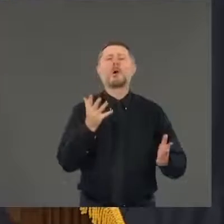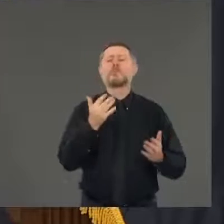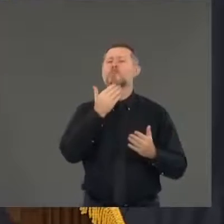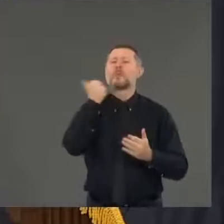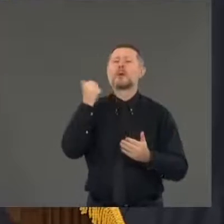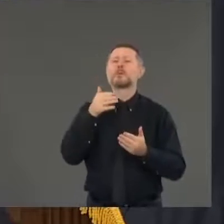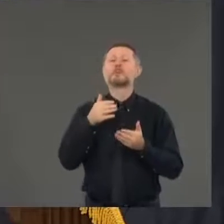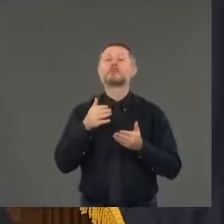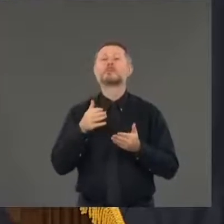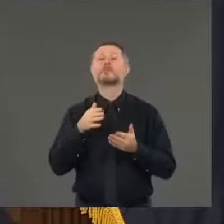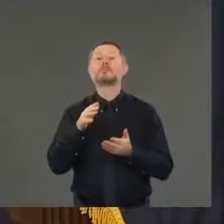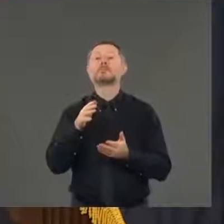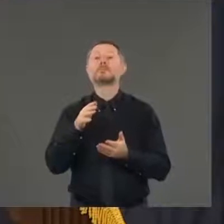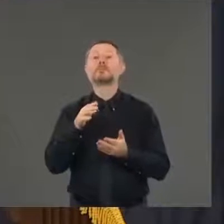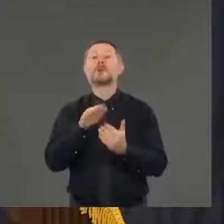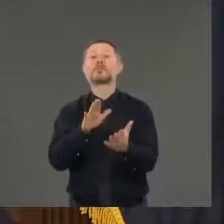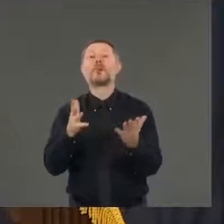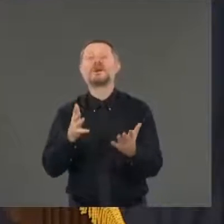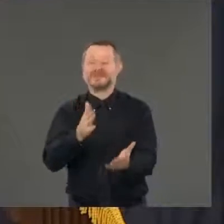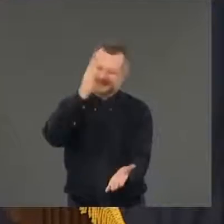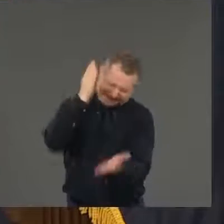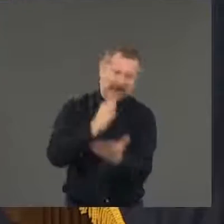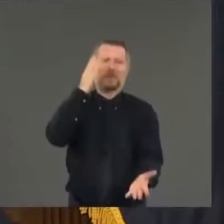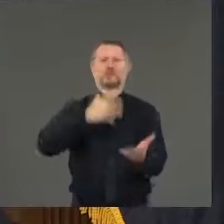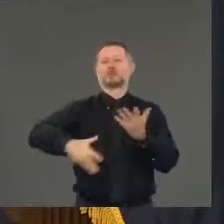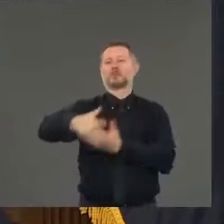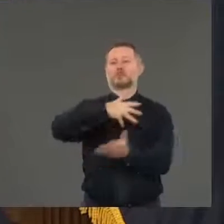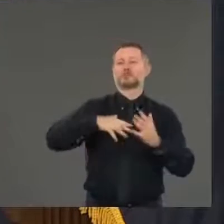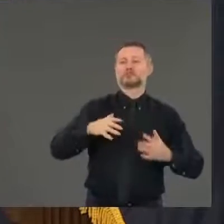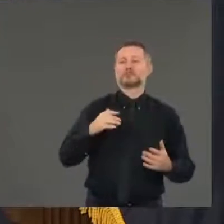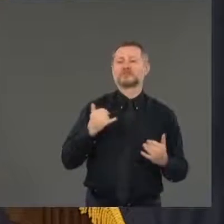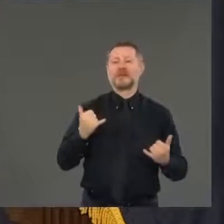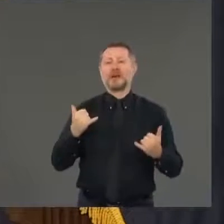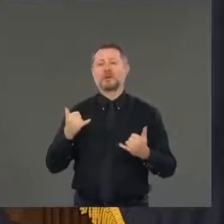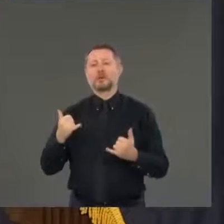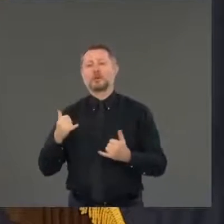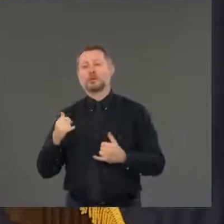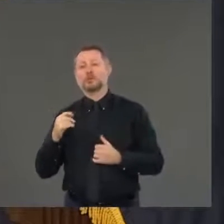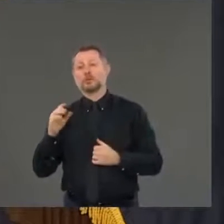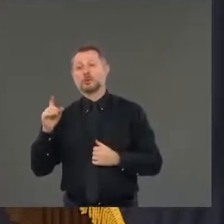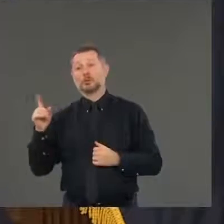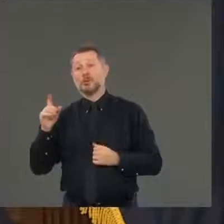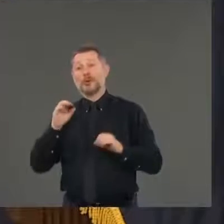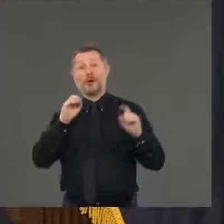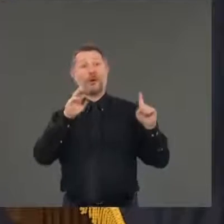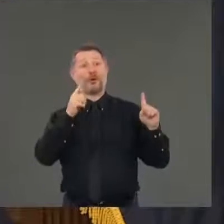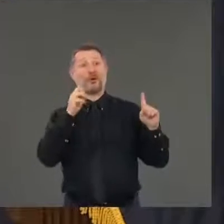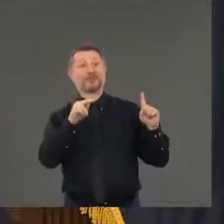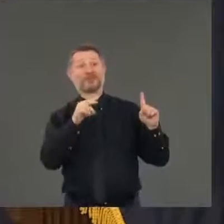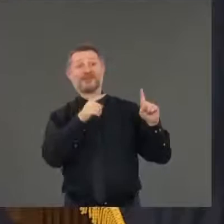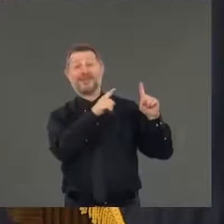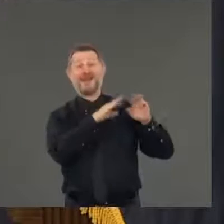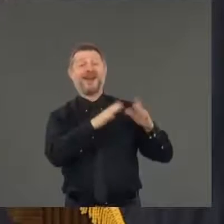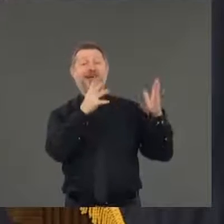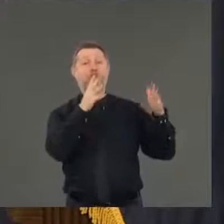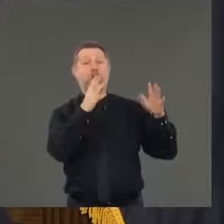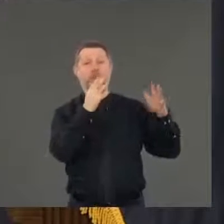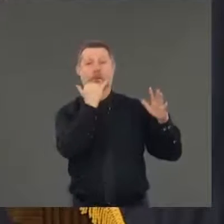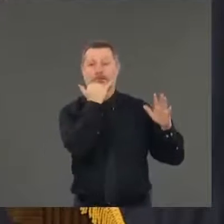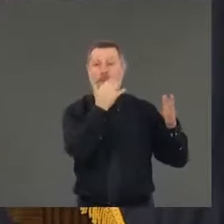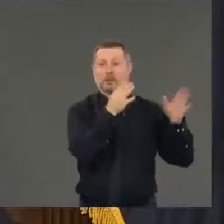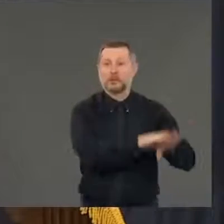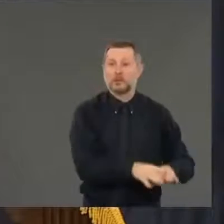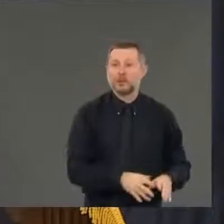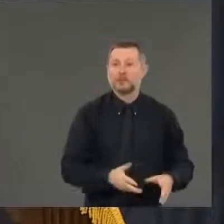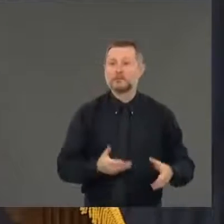stop the spread. That's what Utah's doing. That's what Oregon is doing. Before you go to a statewide